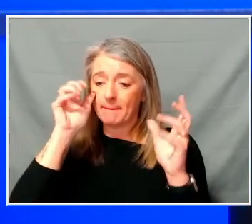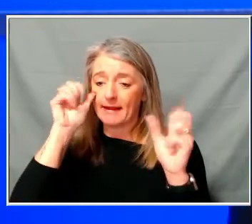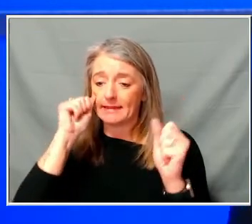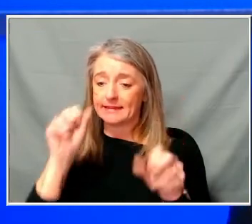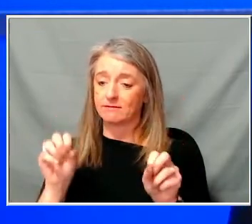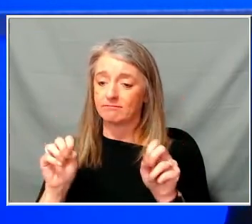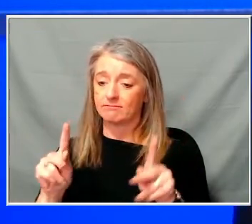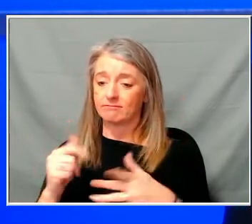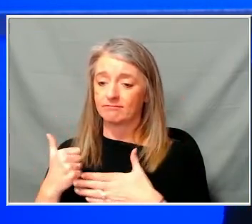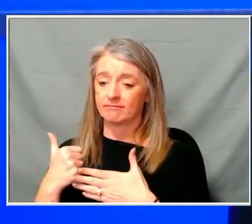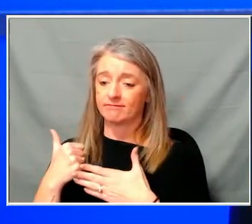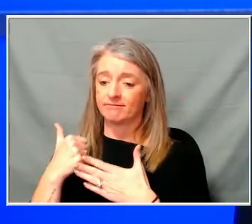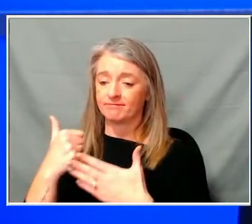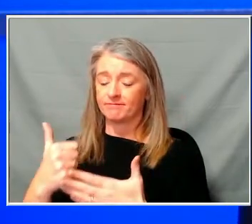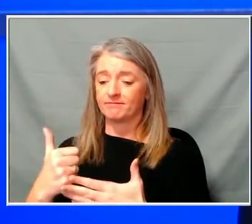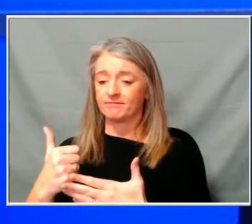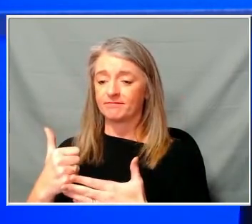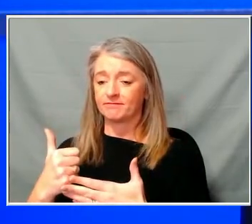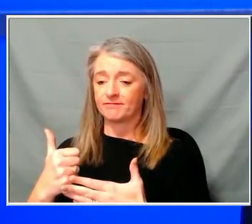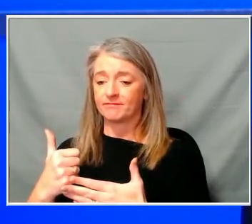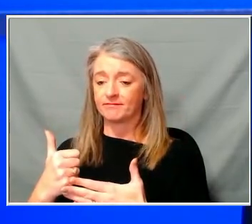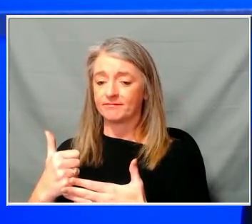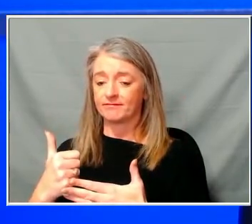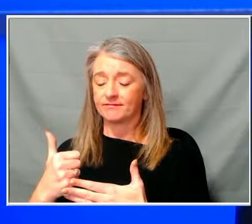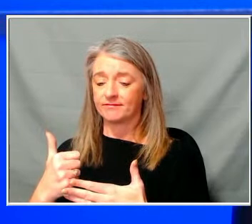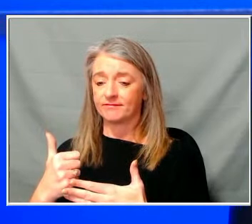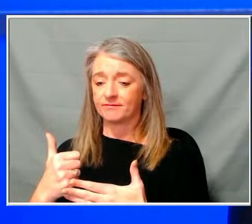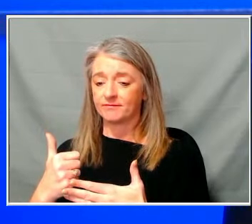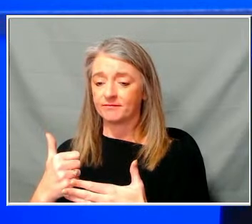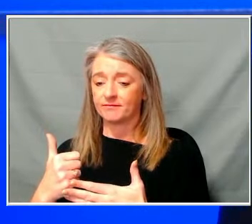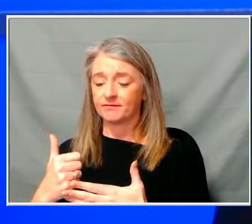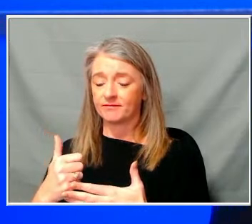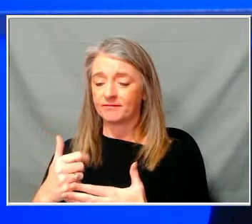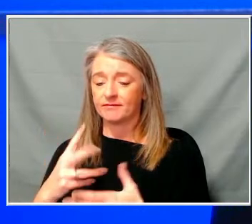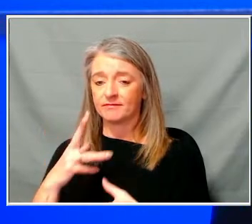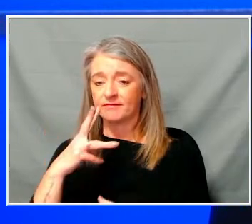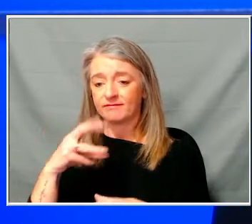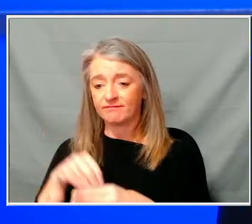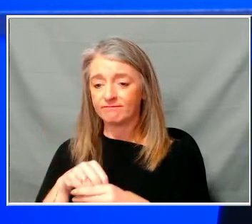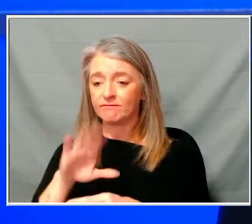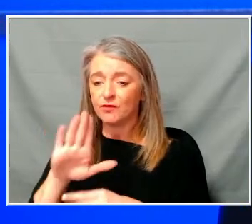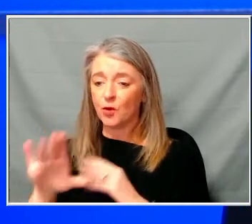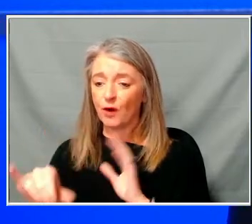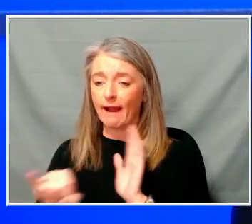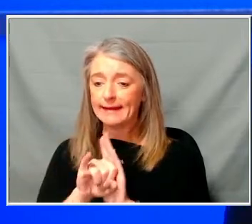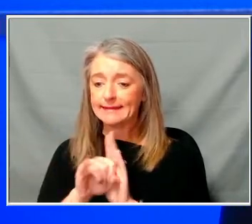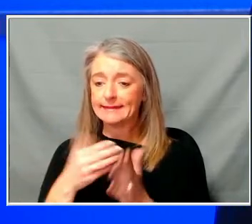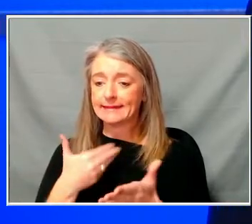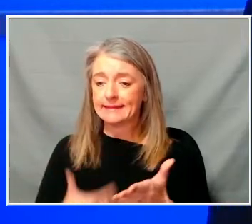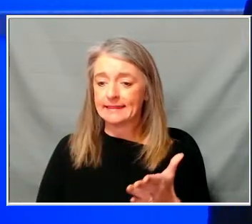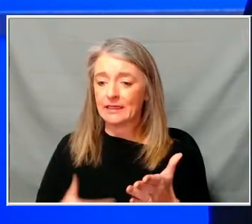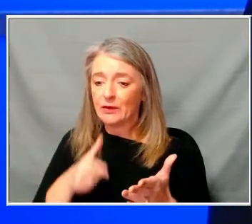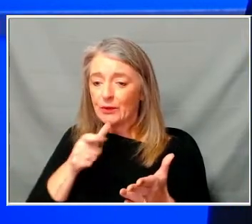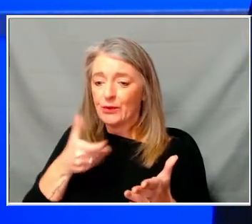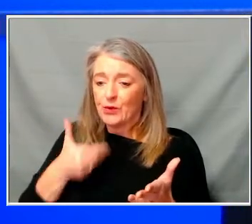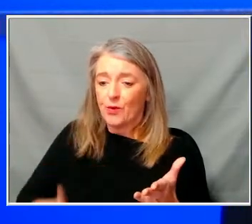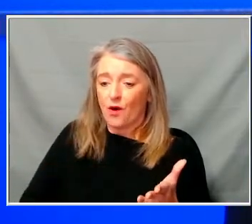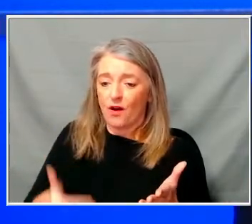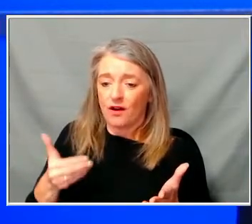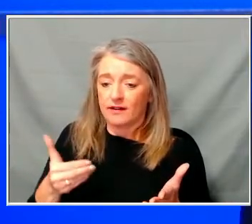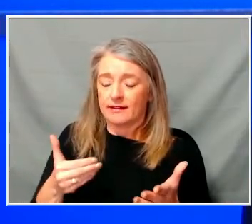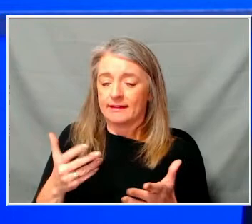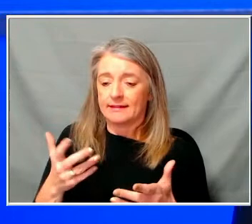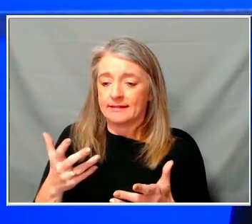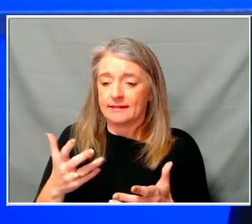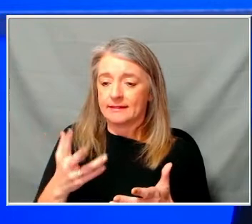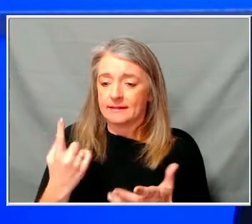help kind of gain another aspect and a sense of your identity. It becomes something else that can define you. It gives you something to